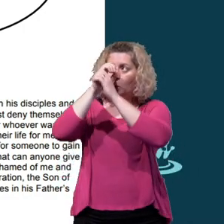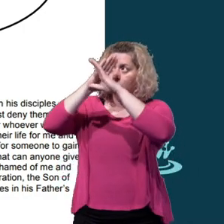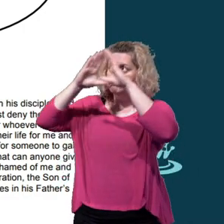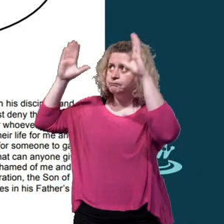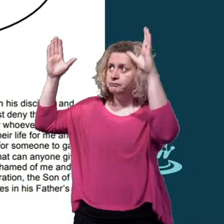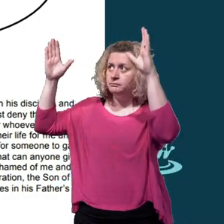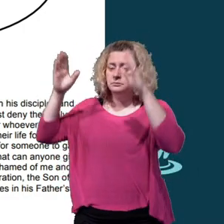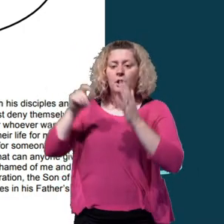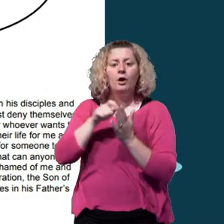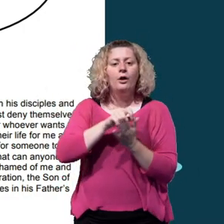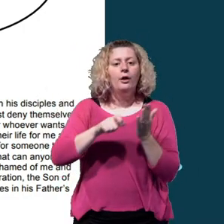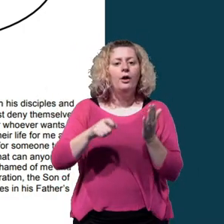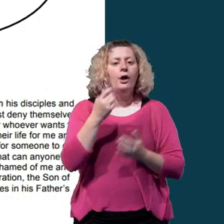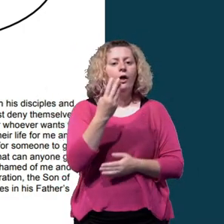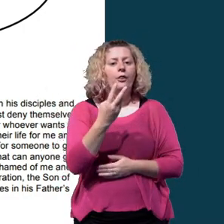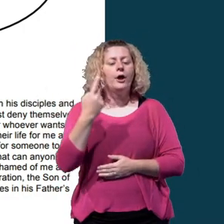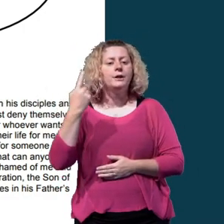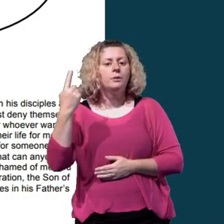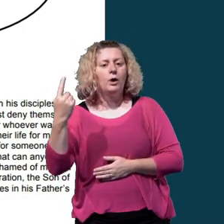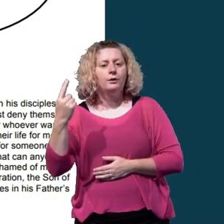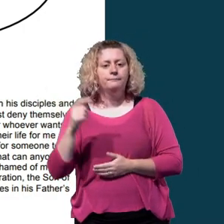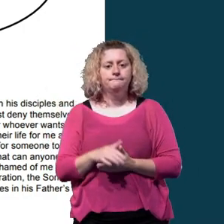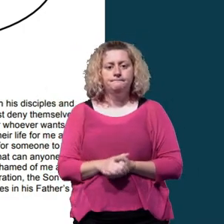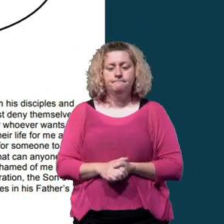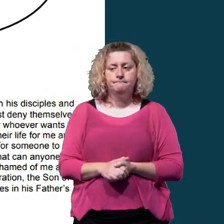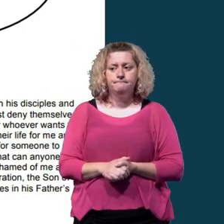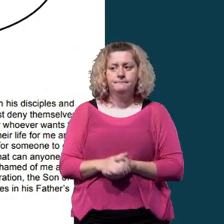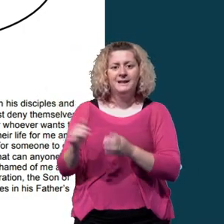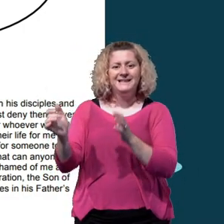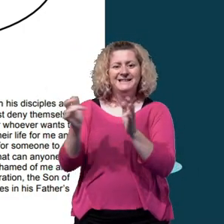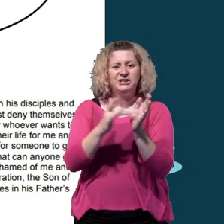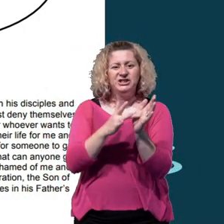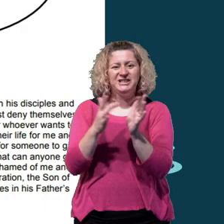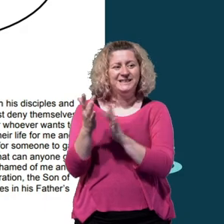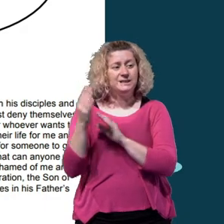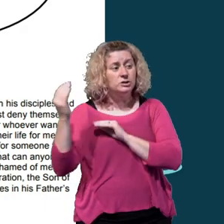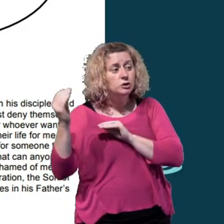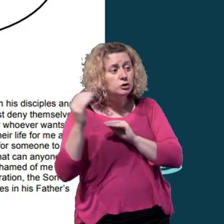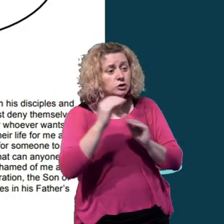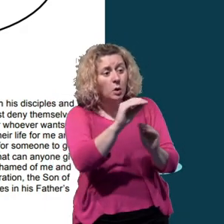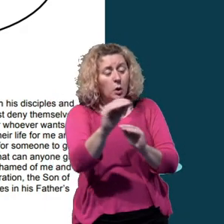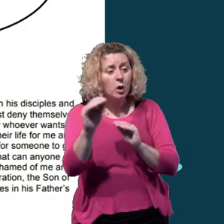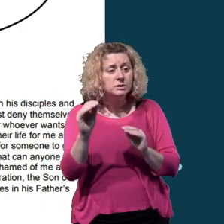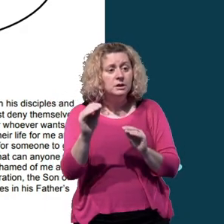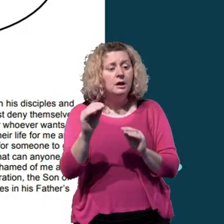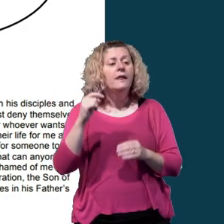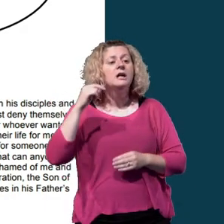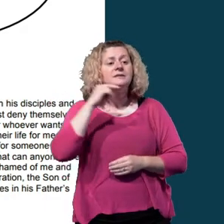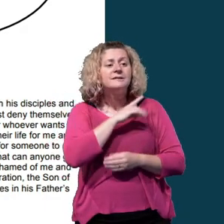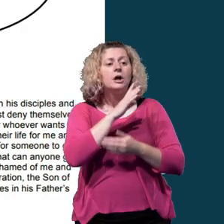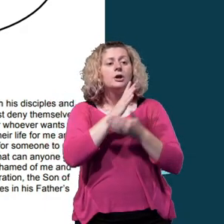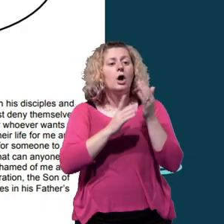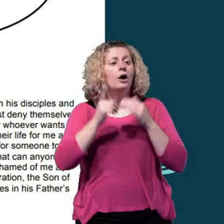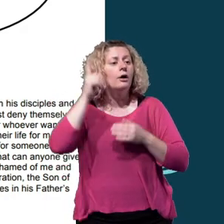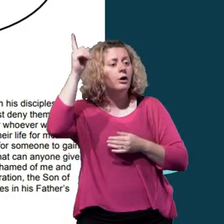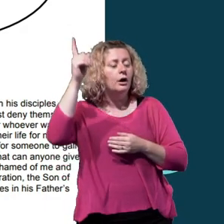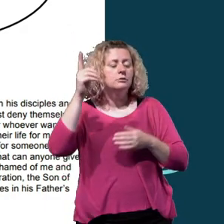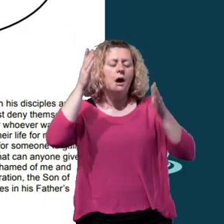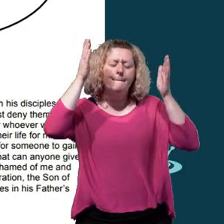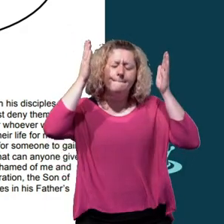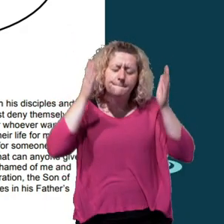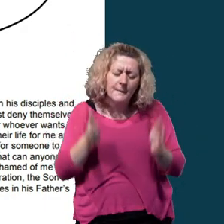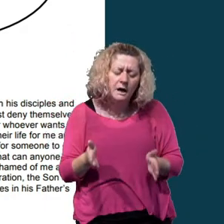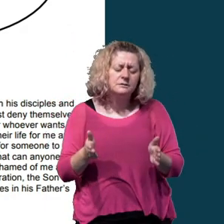Jesus. He then spoke, he taught them, the Son of Man must, the word must is it's necessary that. Jesus says,